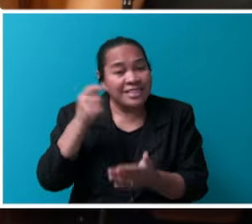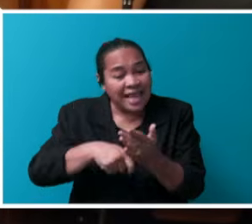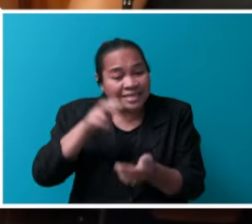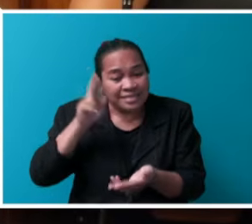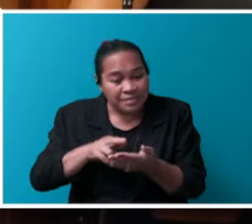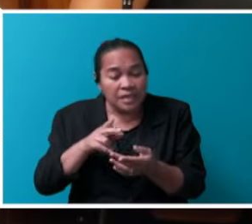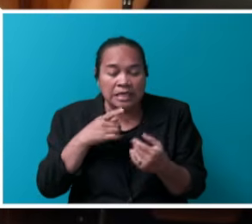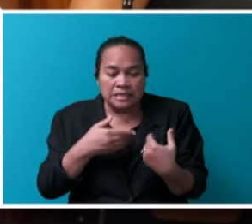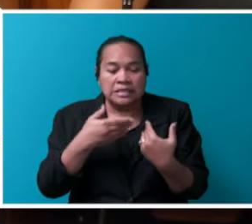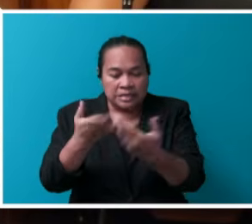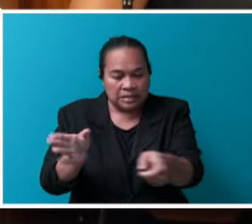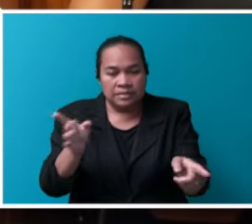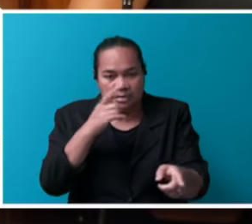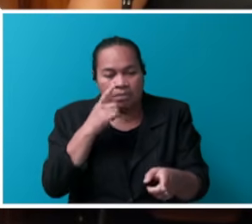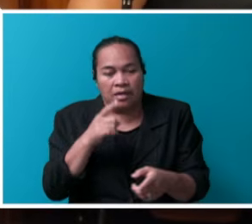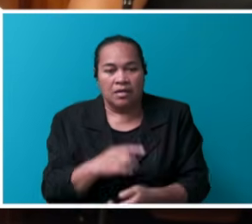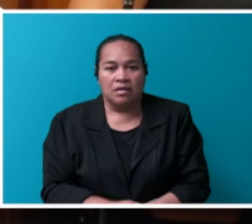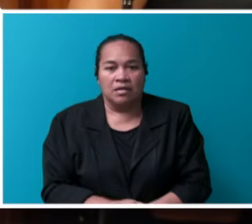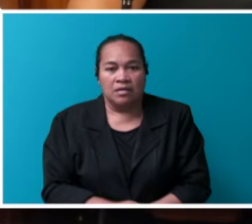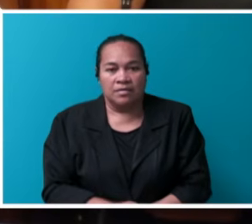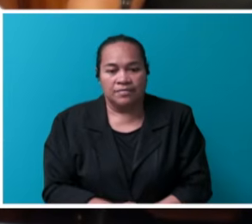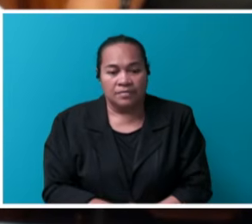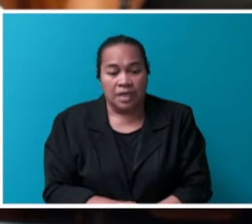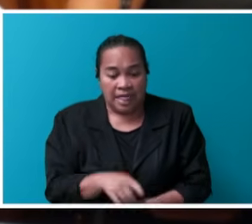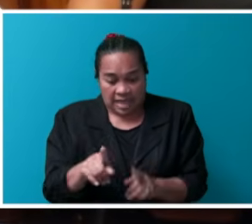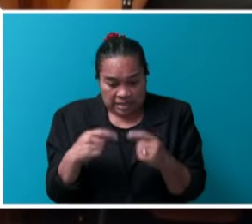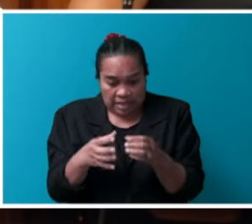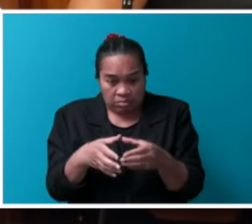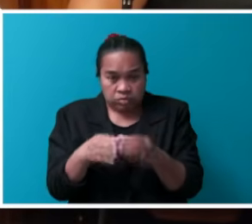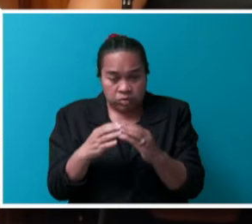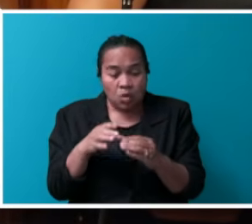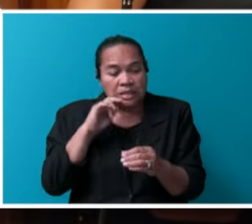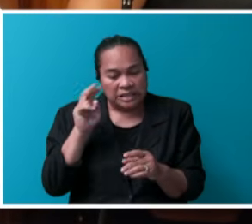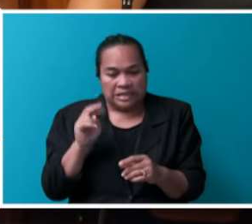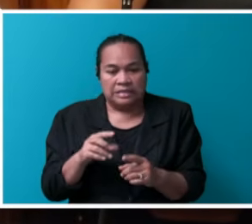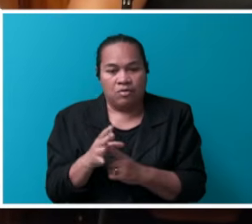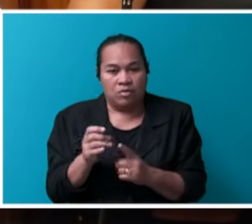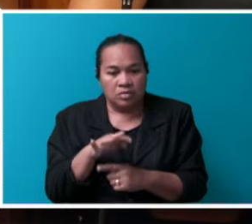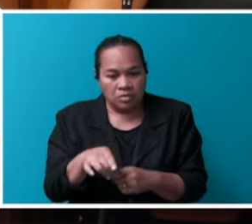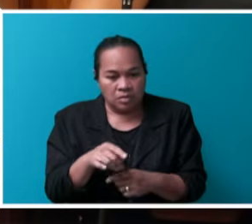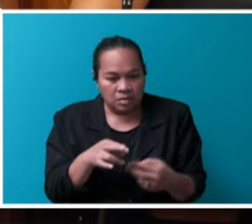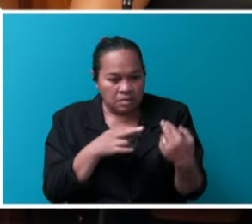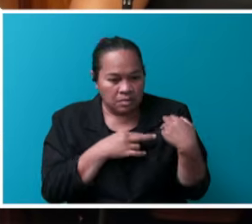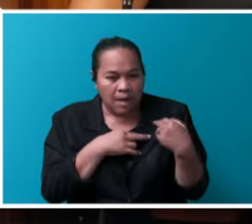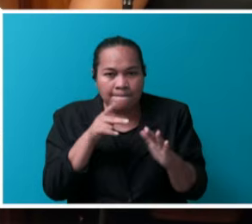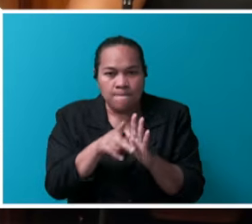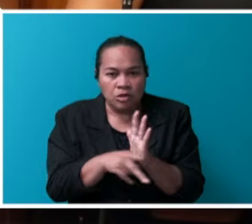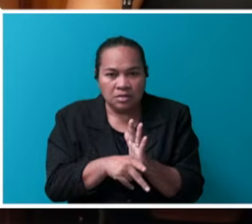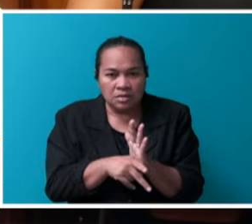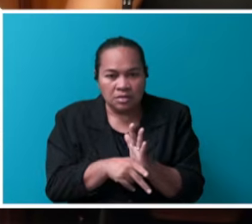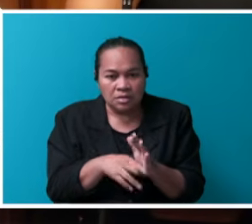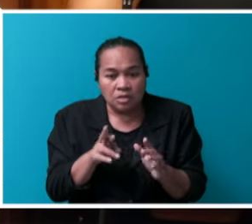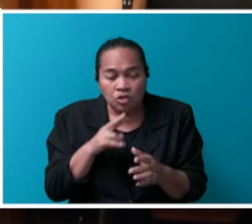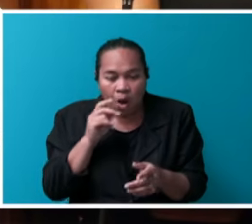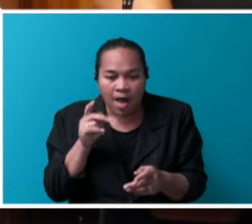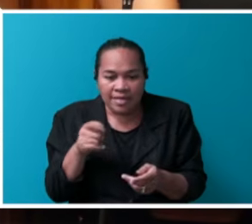on to our people. This task force, where necessary, will propose immediate policy response measures like imposition of price